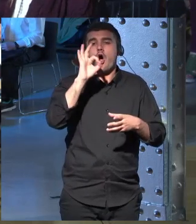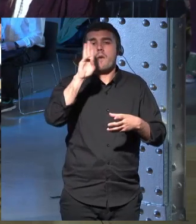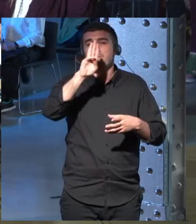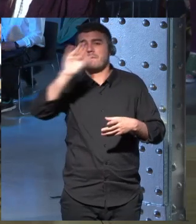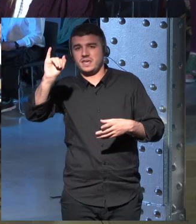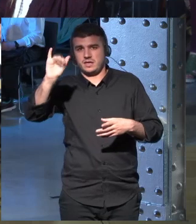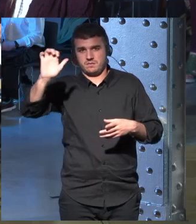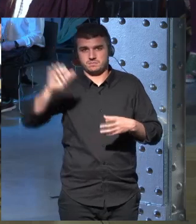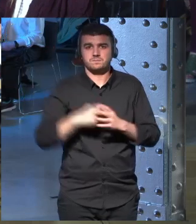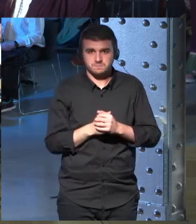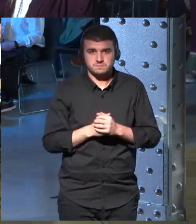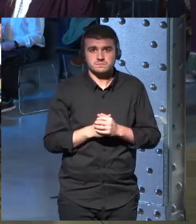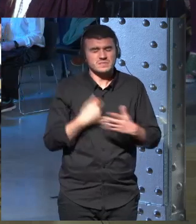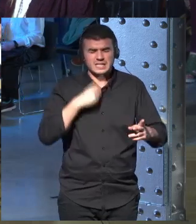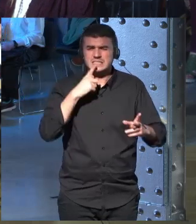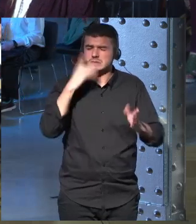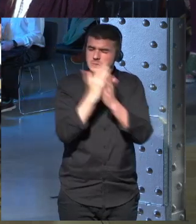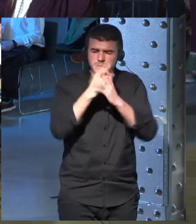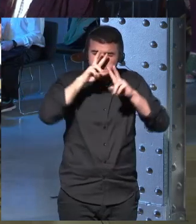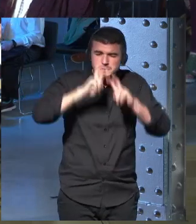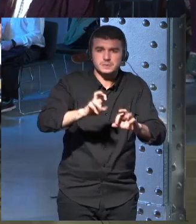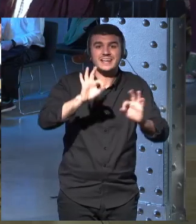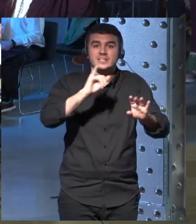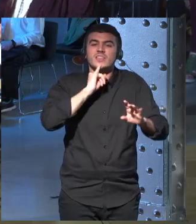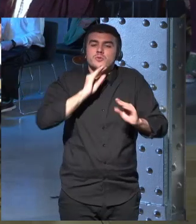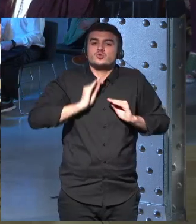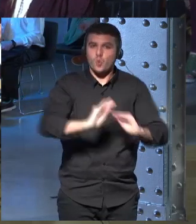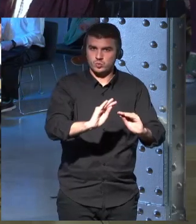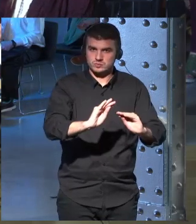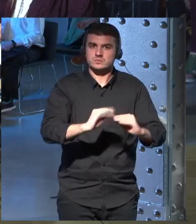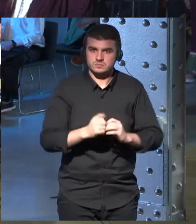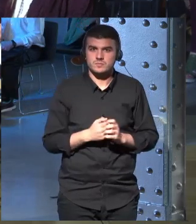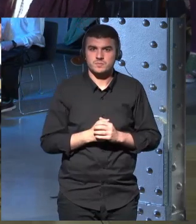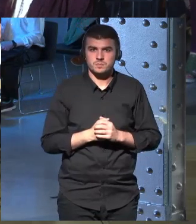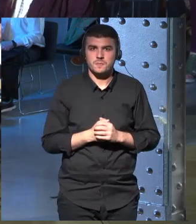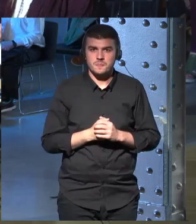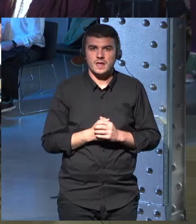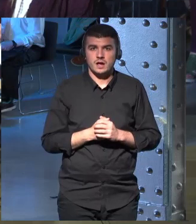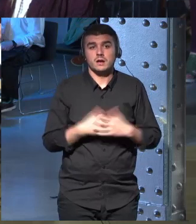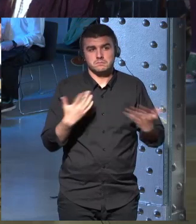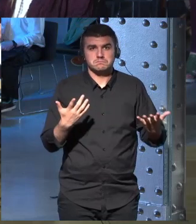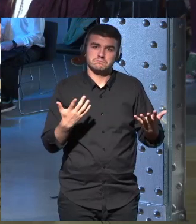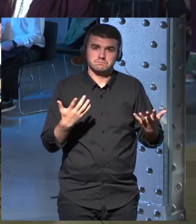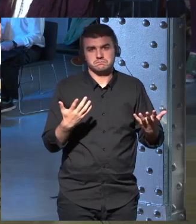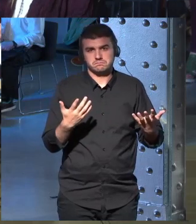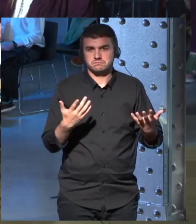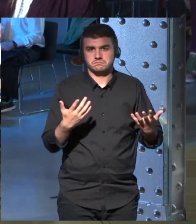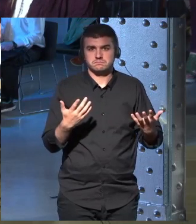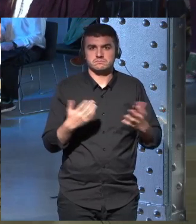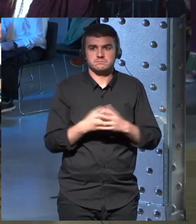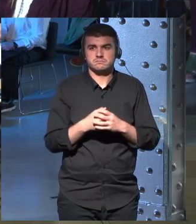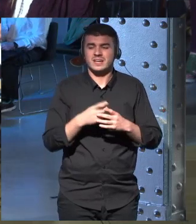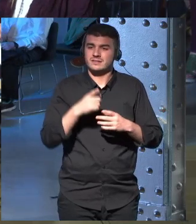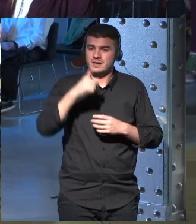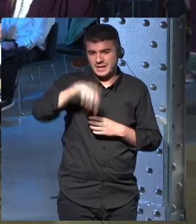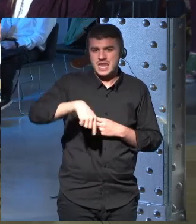you'll find that it reflects a view of the universe that is very, very different from that of speakers of Indo-European